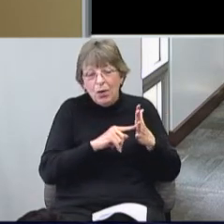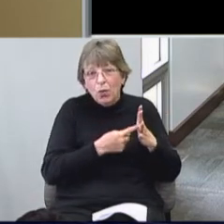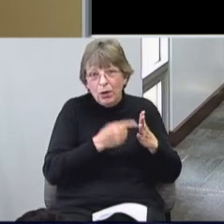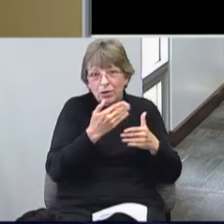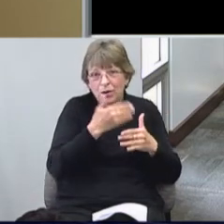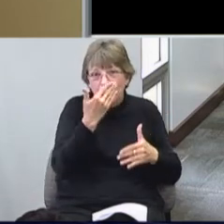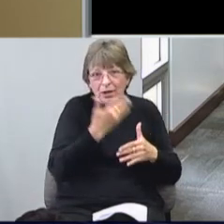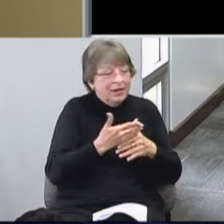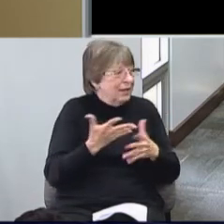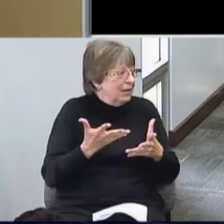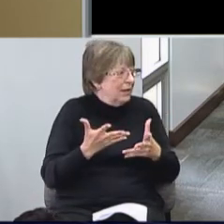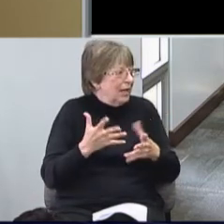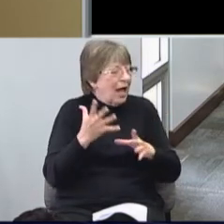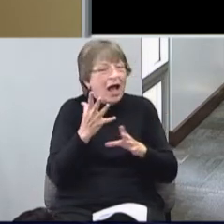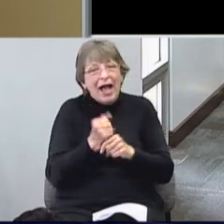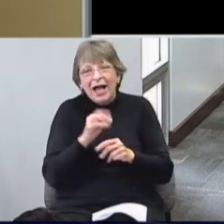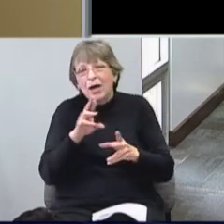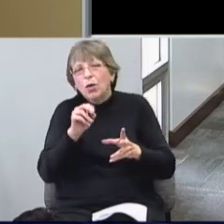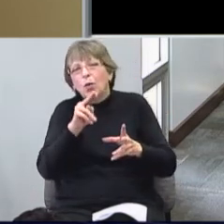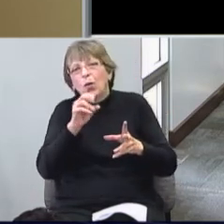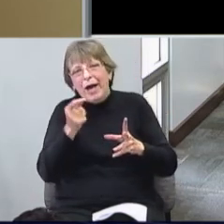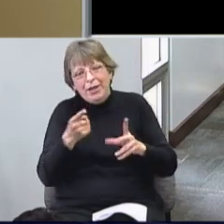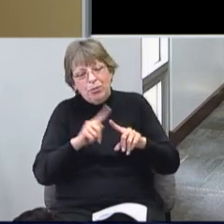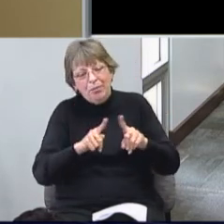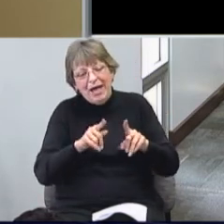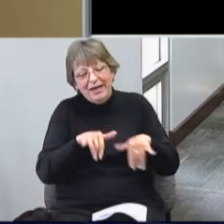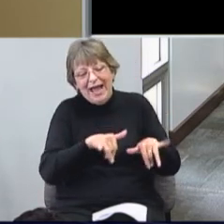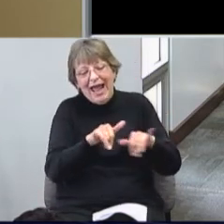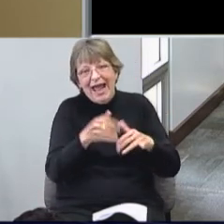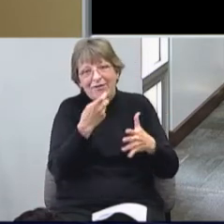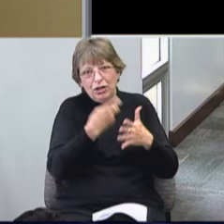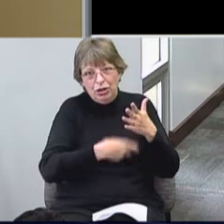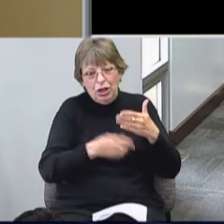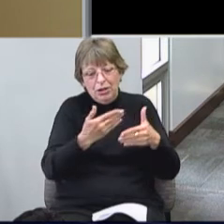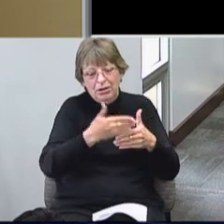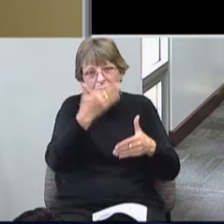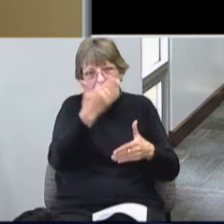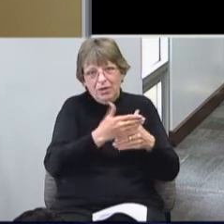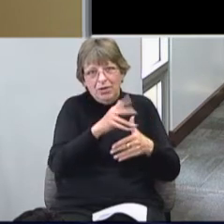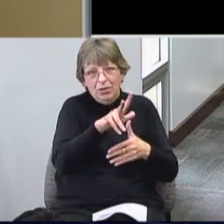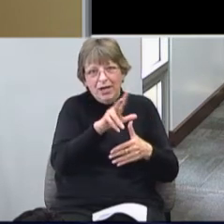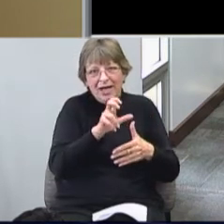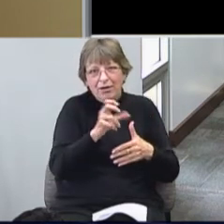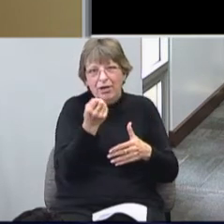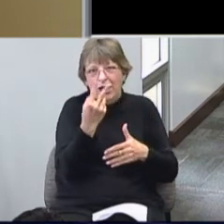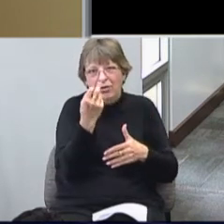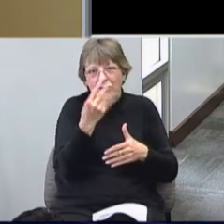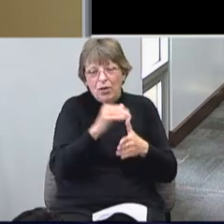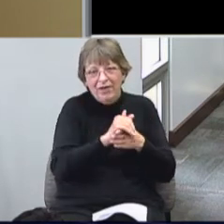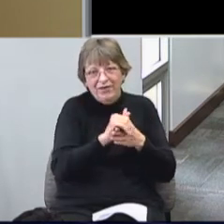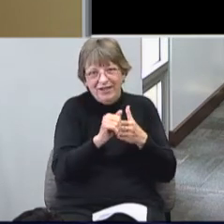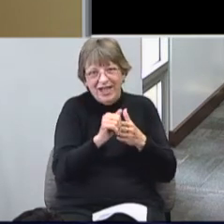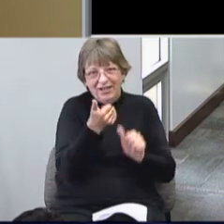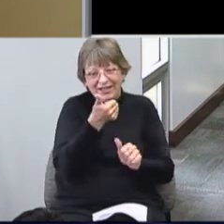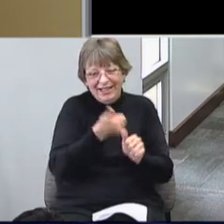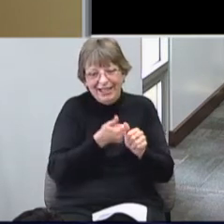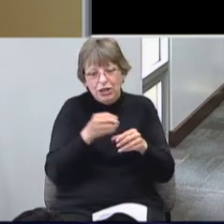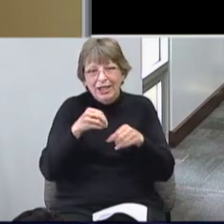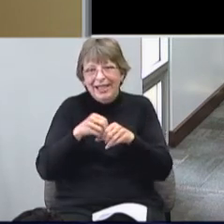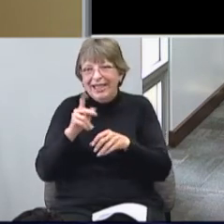I just got a range basically. But the average cost to repair wood windows is $312 per window, and that's in the Kansas City